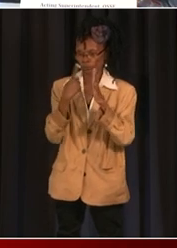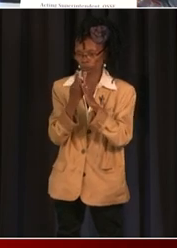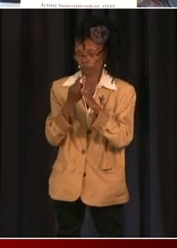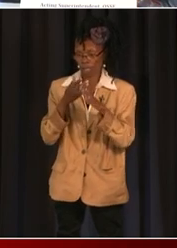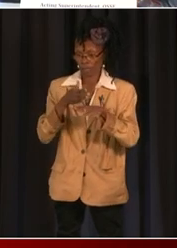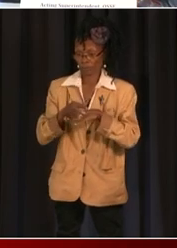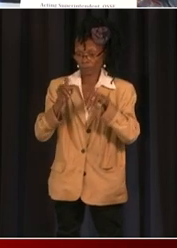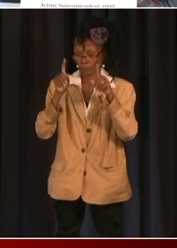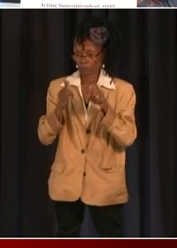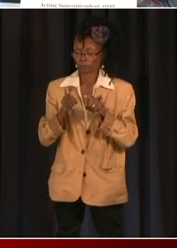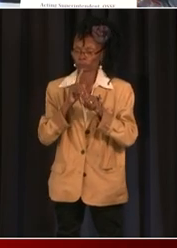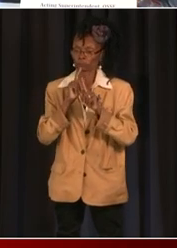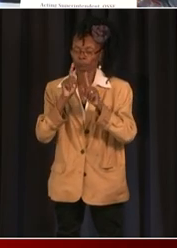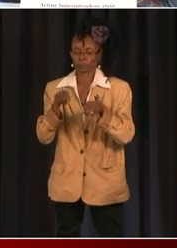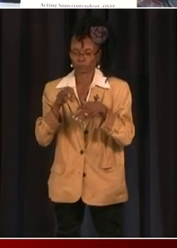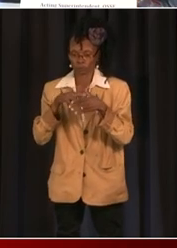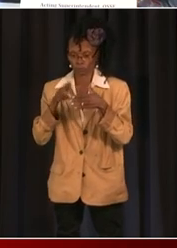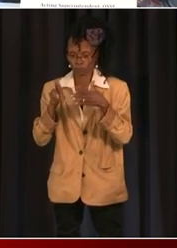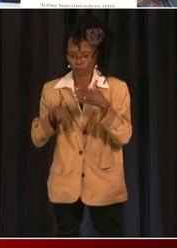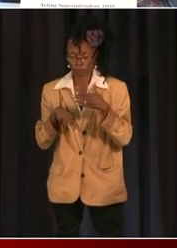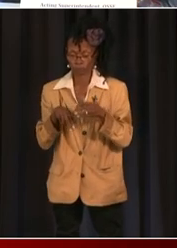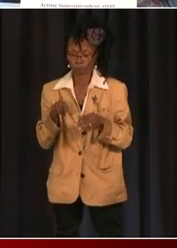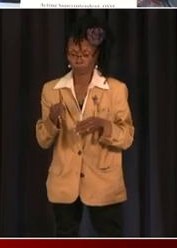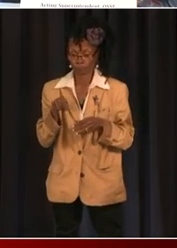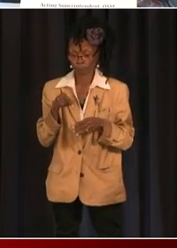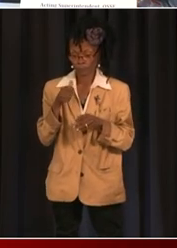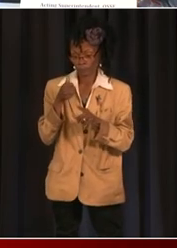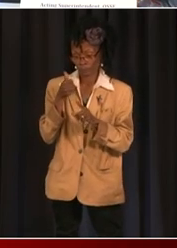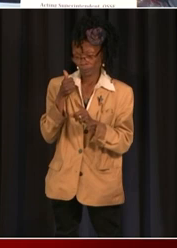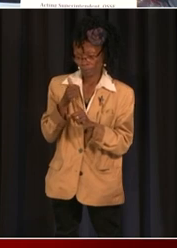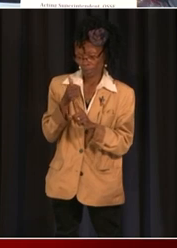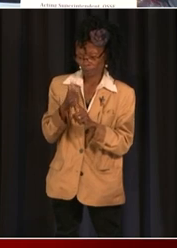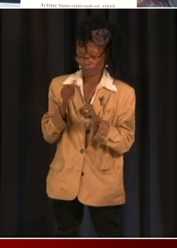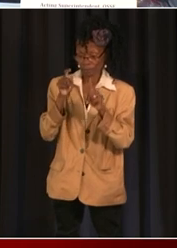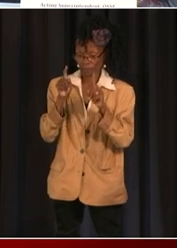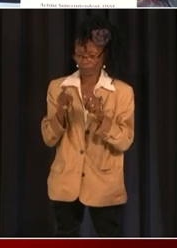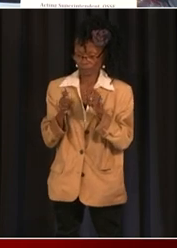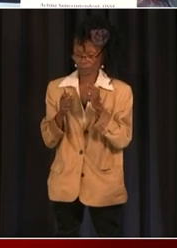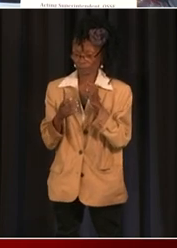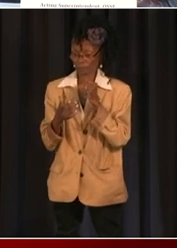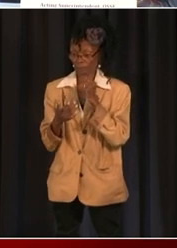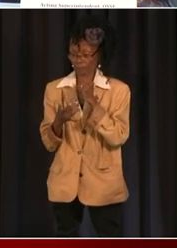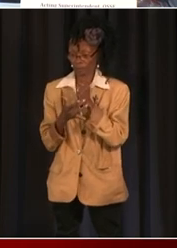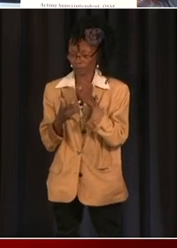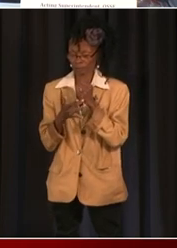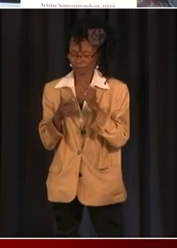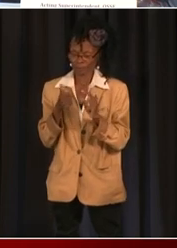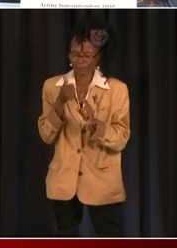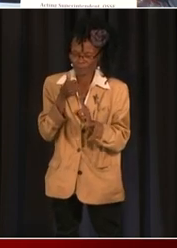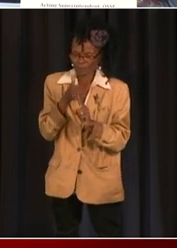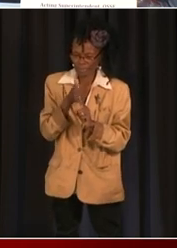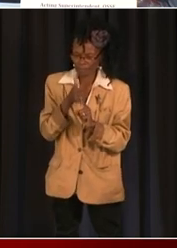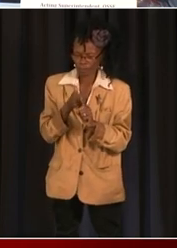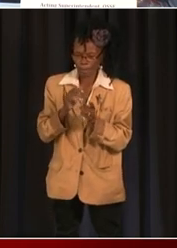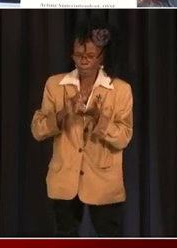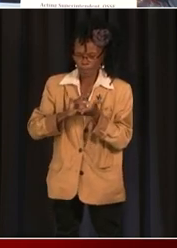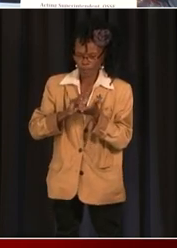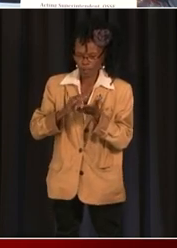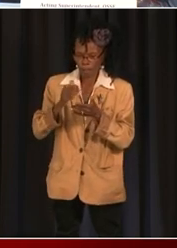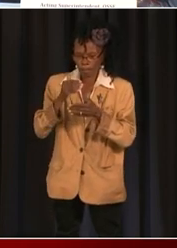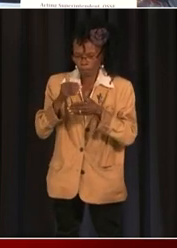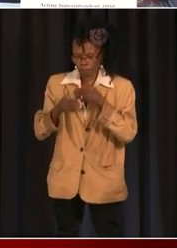Because testing for COVID-19 is a medical procedure, parents and guardians must consent for their children to take these